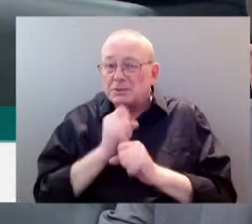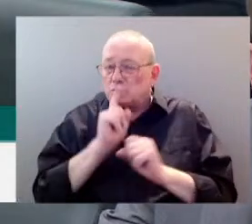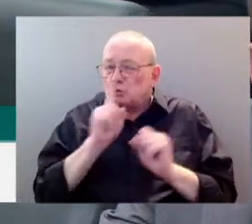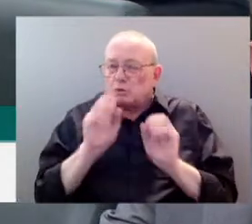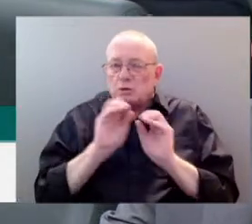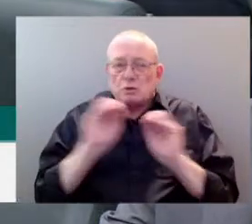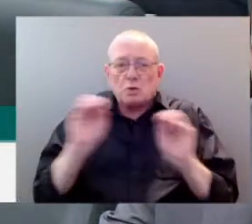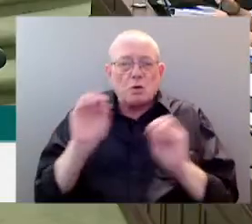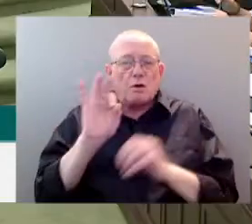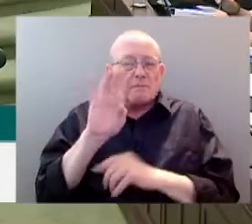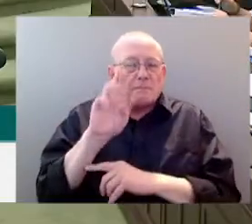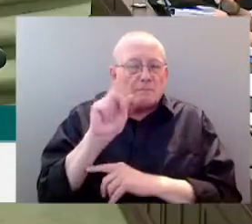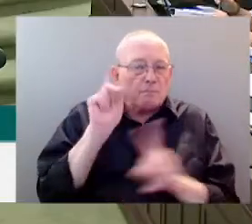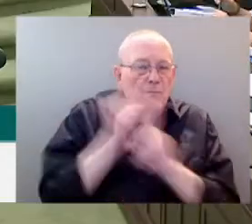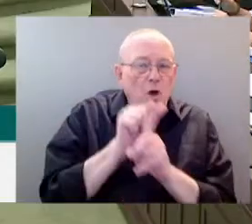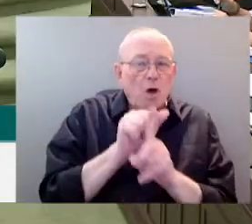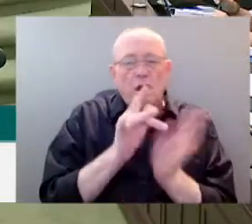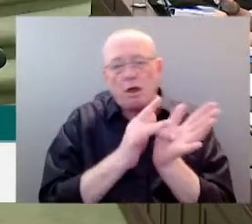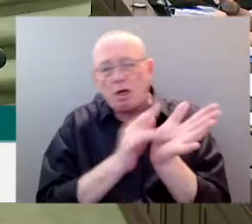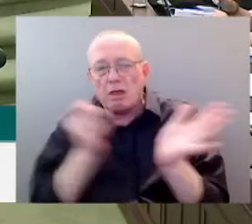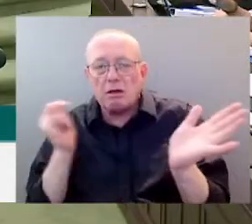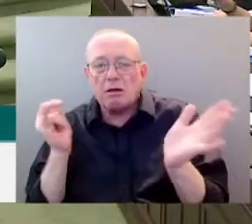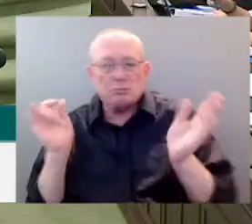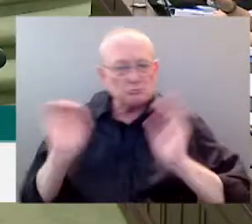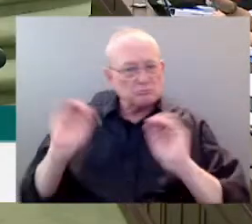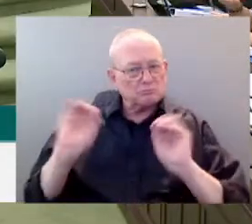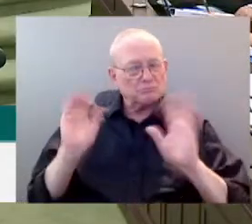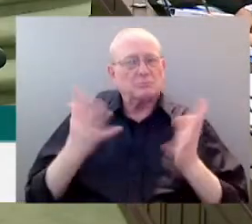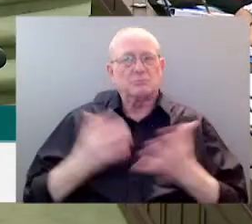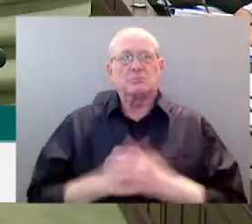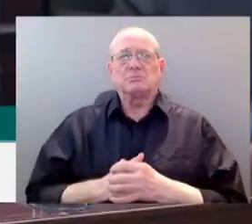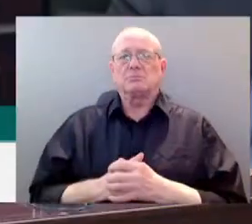have been misappropriated The Honorable the leader of the